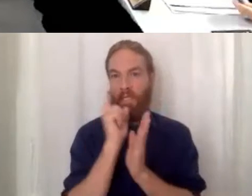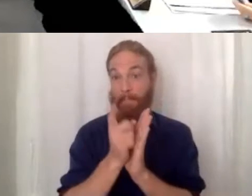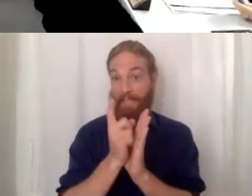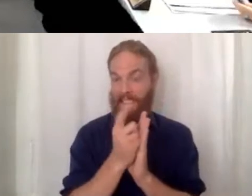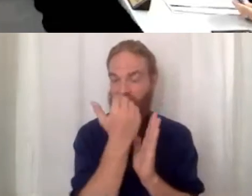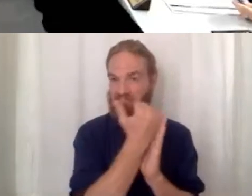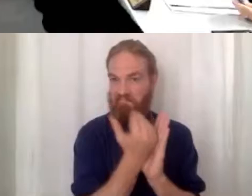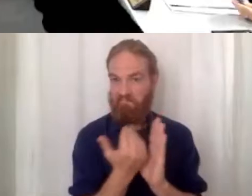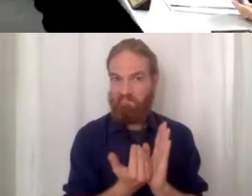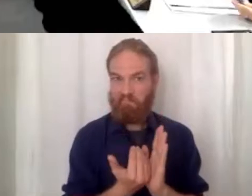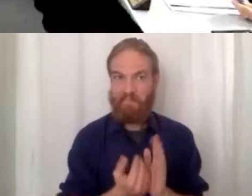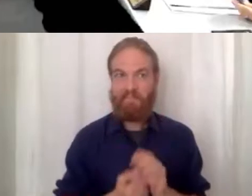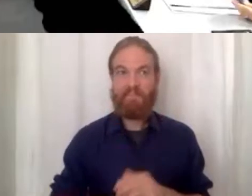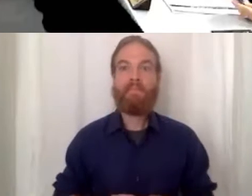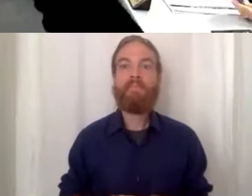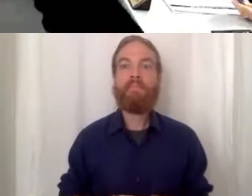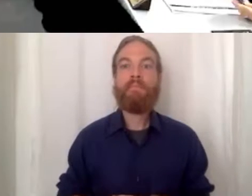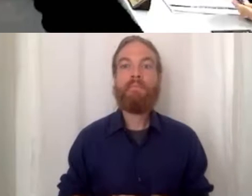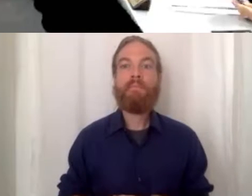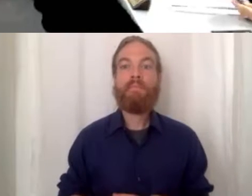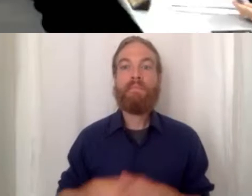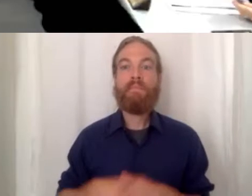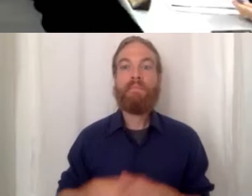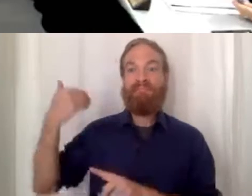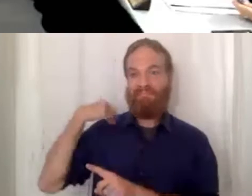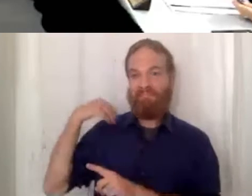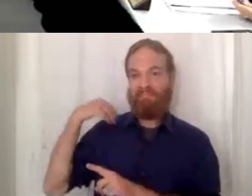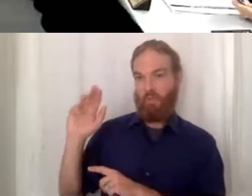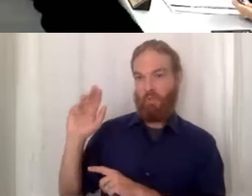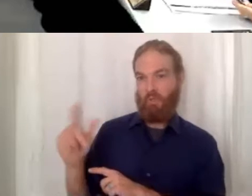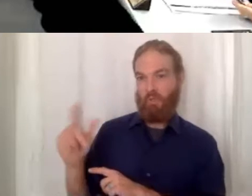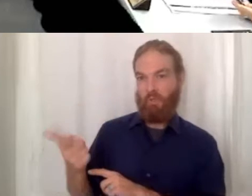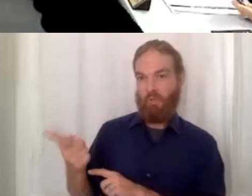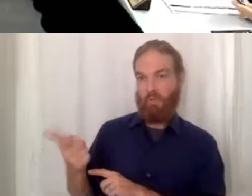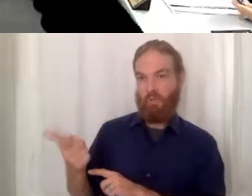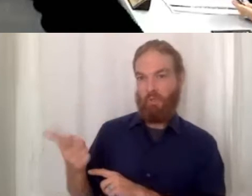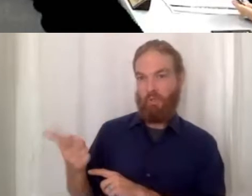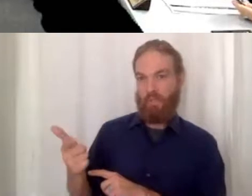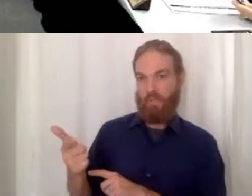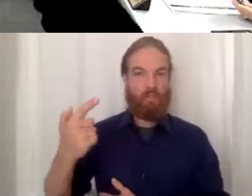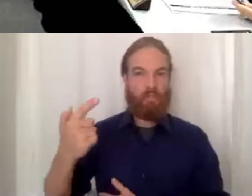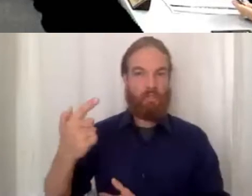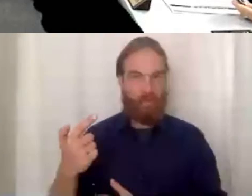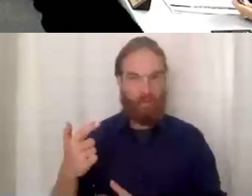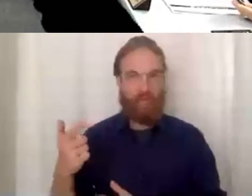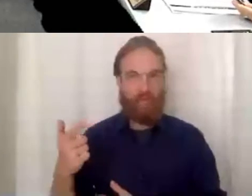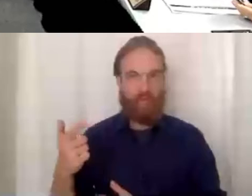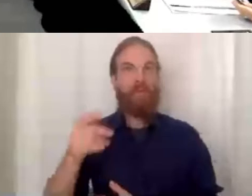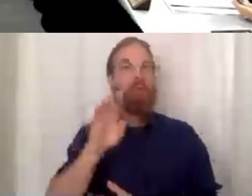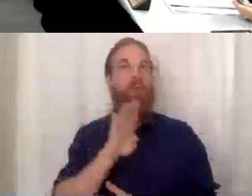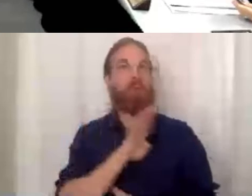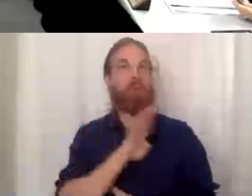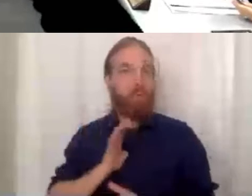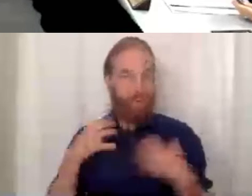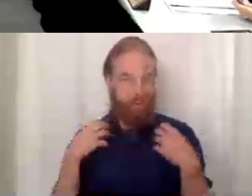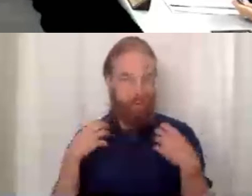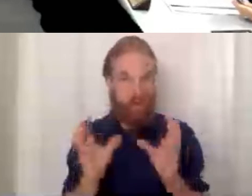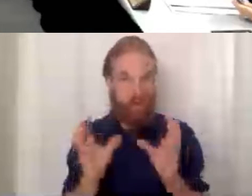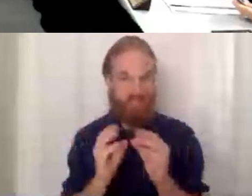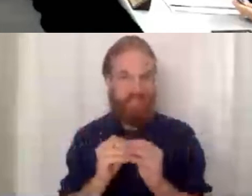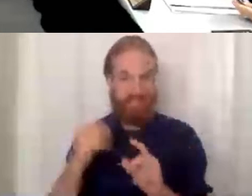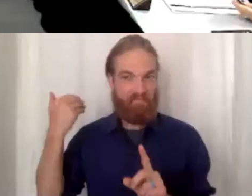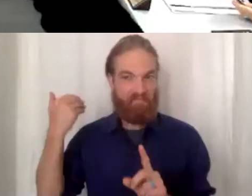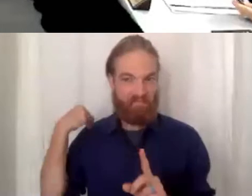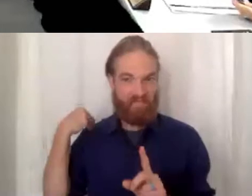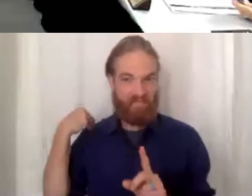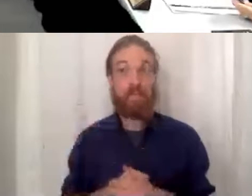25th, 2021 Board of Health meeting. And board members, that's in your packet.